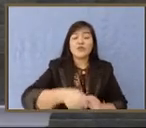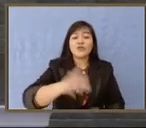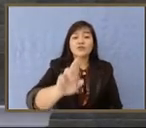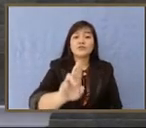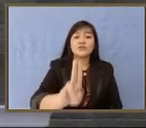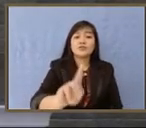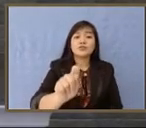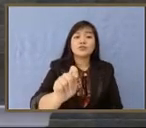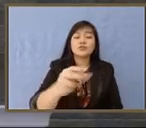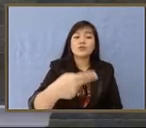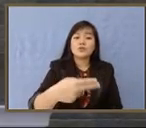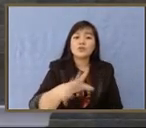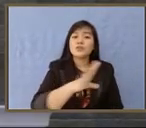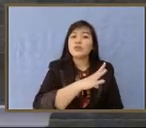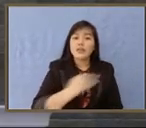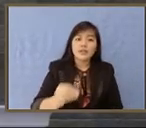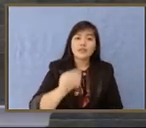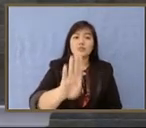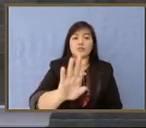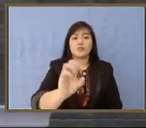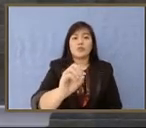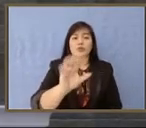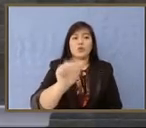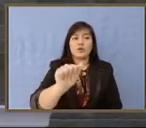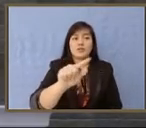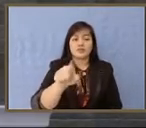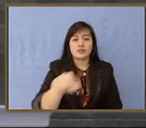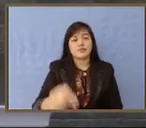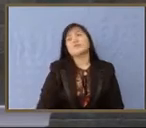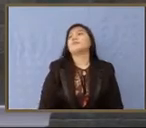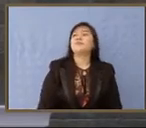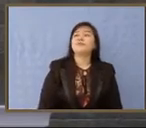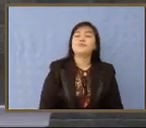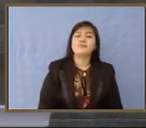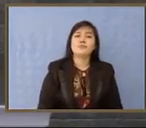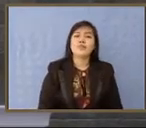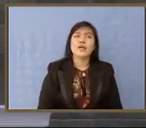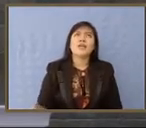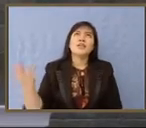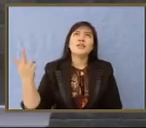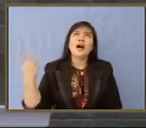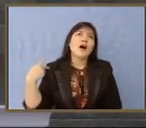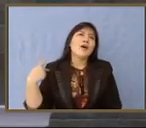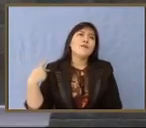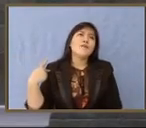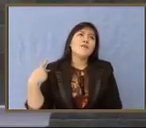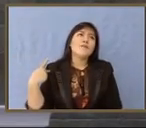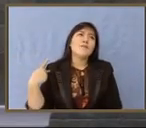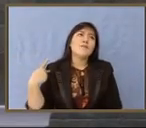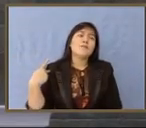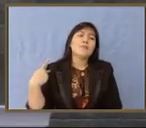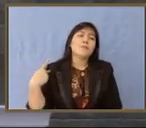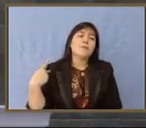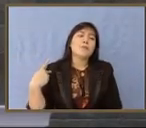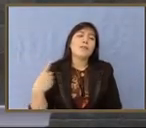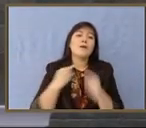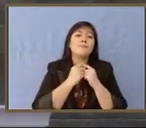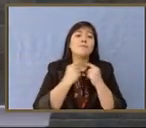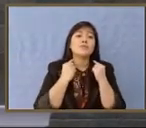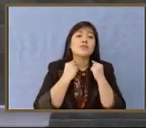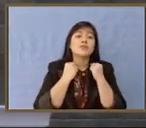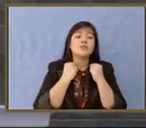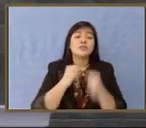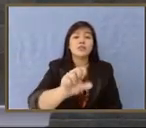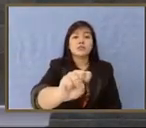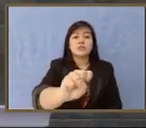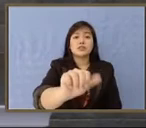kay David sa kanyang future kingship. Mababasa natin yan sa 1 Samuel 16, verse 6 to 13. And yan